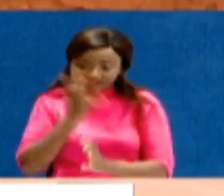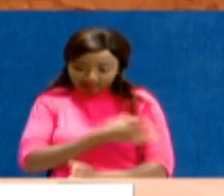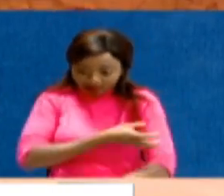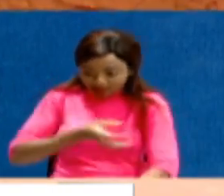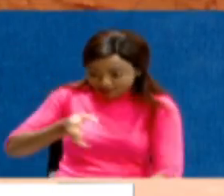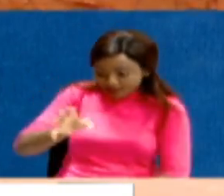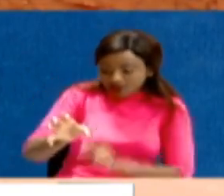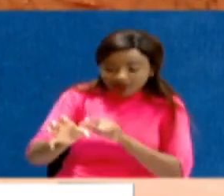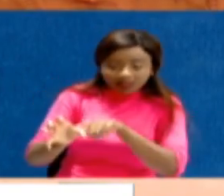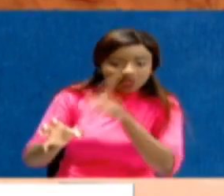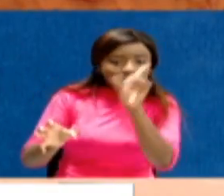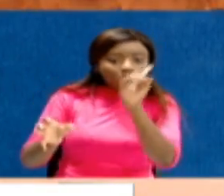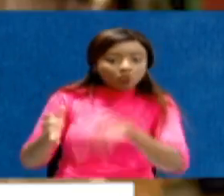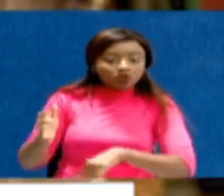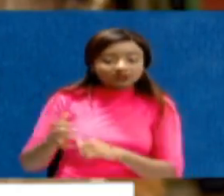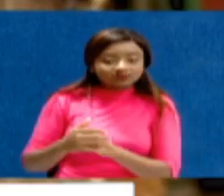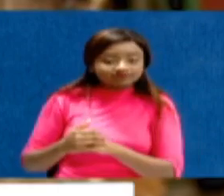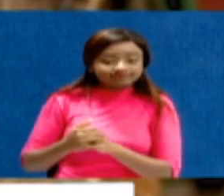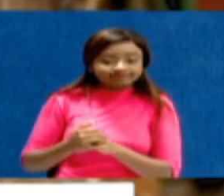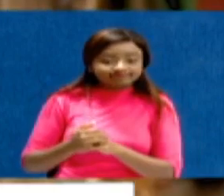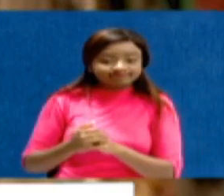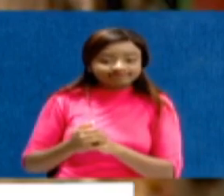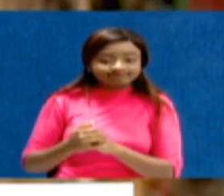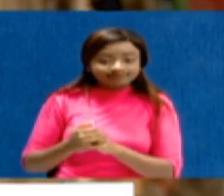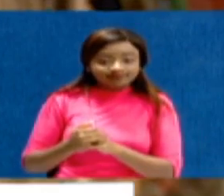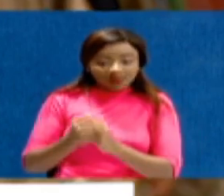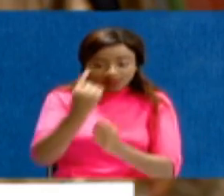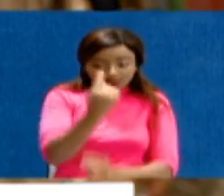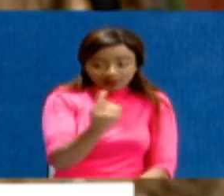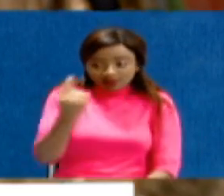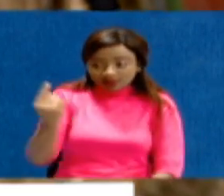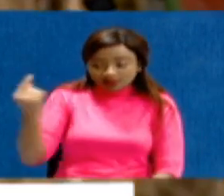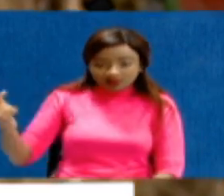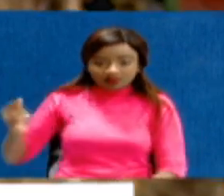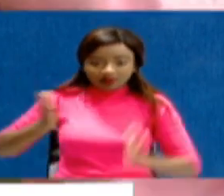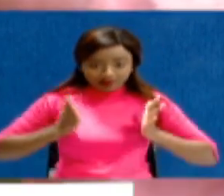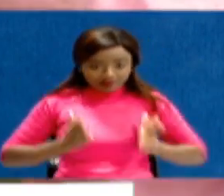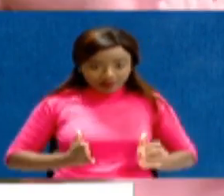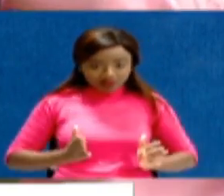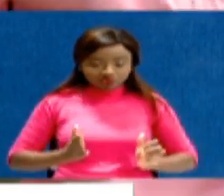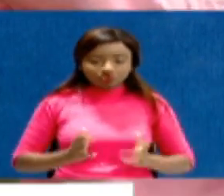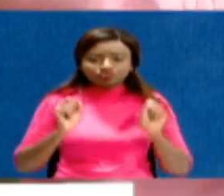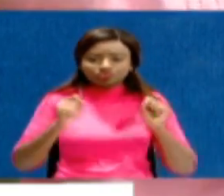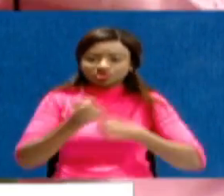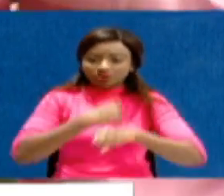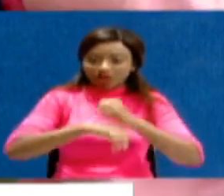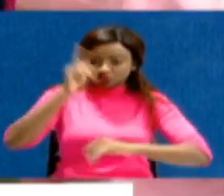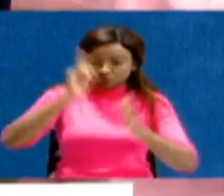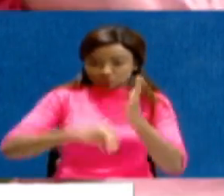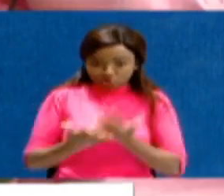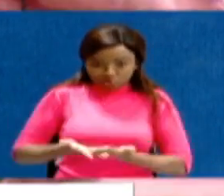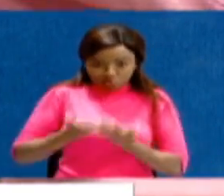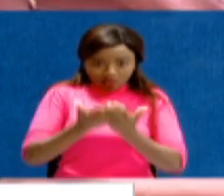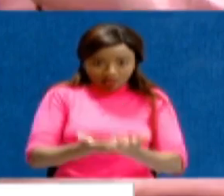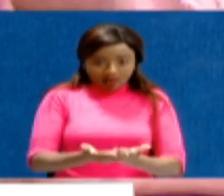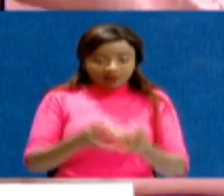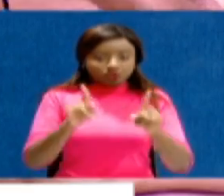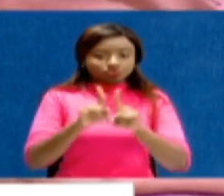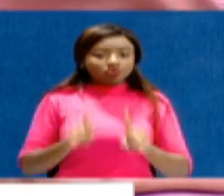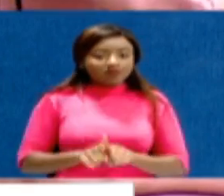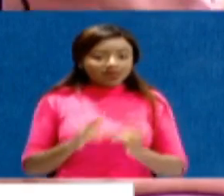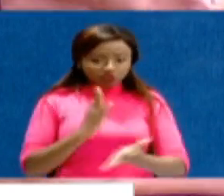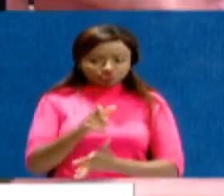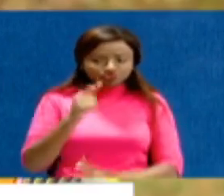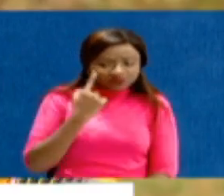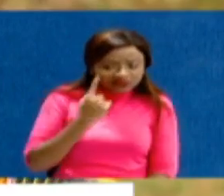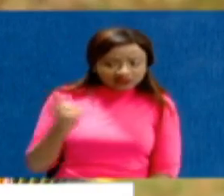curriculum is what each person is able to do. And this is the sense of agency that